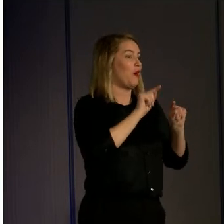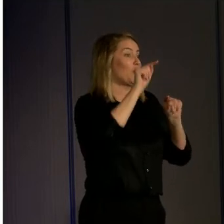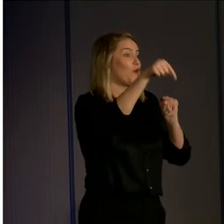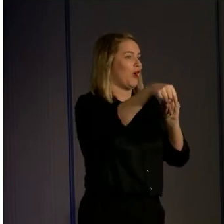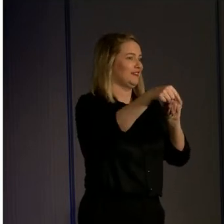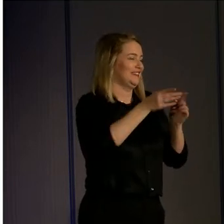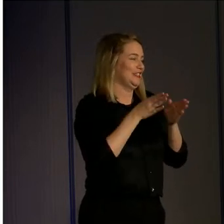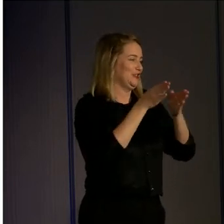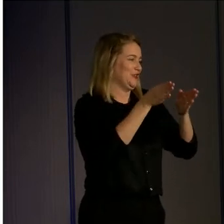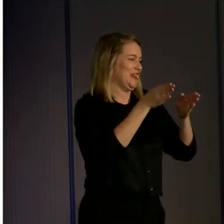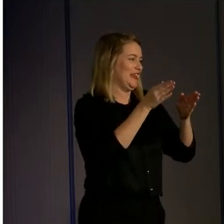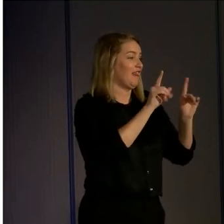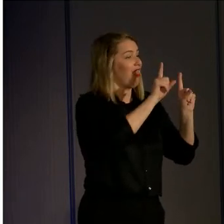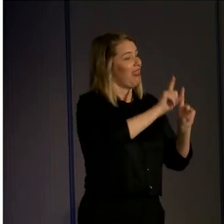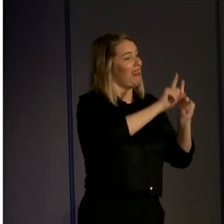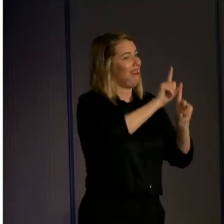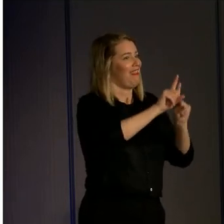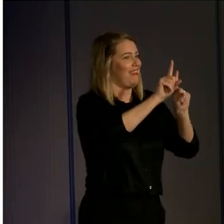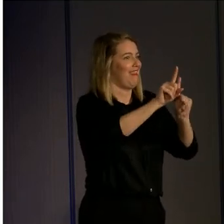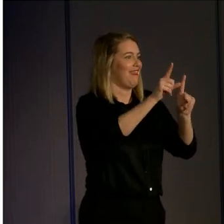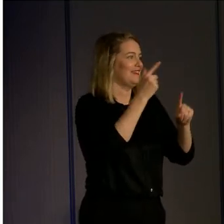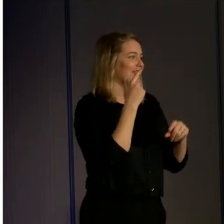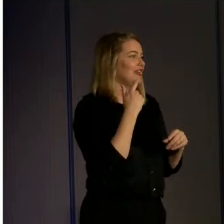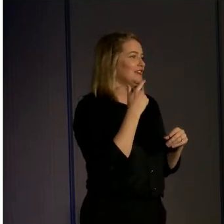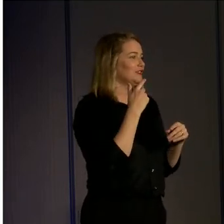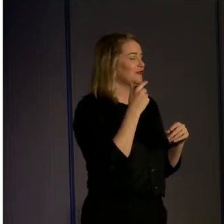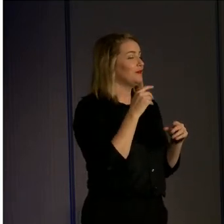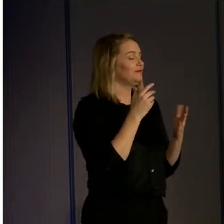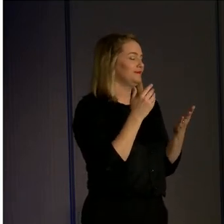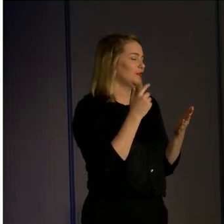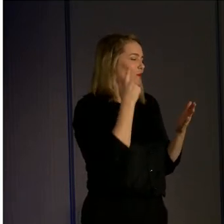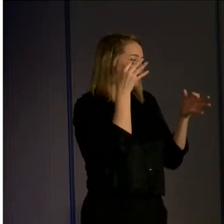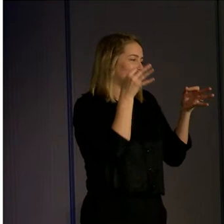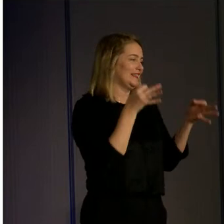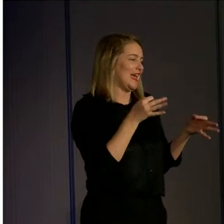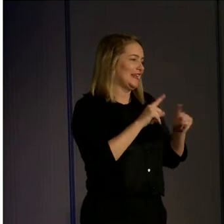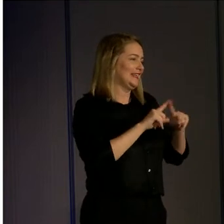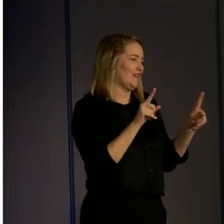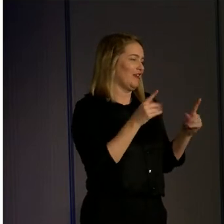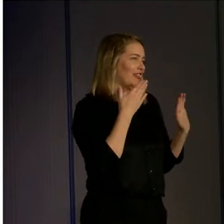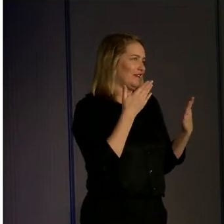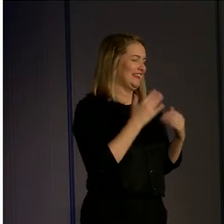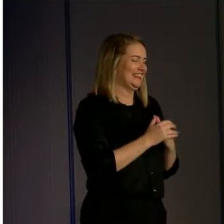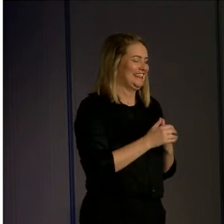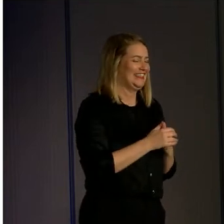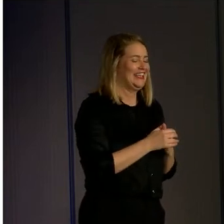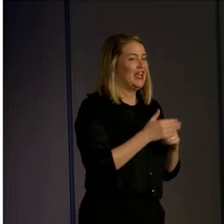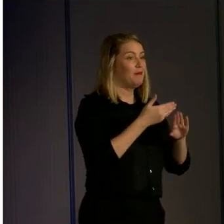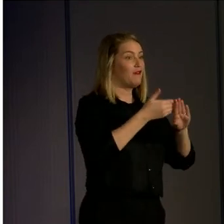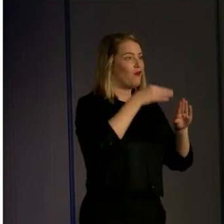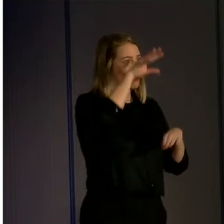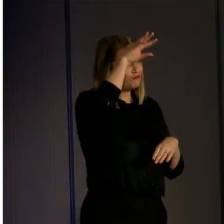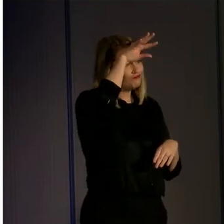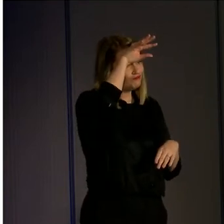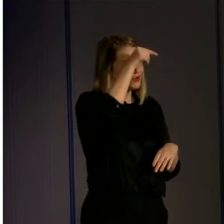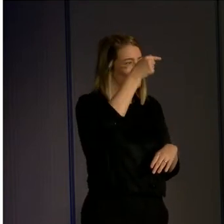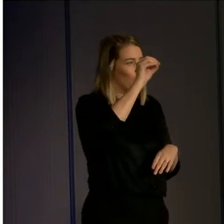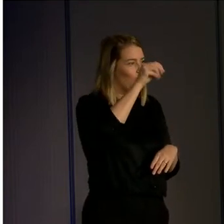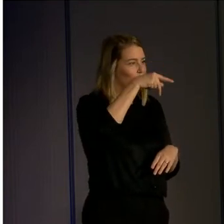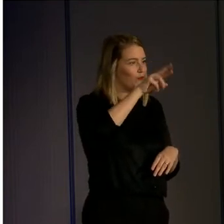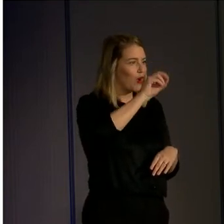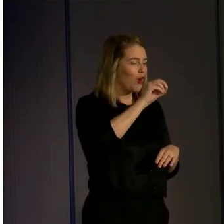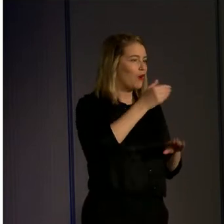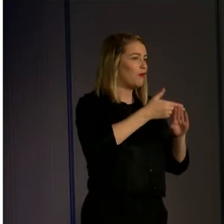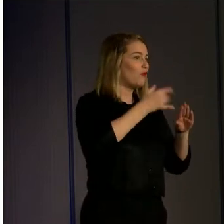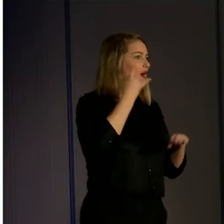Fortunately, we decided something different. So this was before GoPros, this was before the iPhone, this was